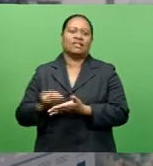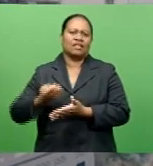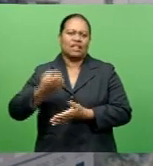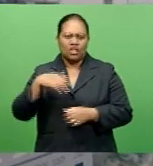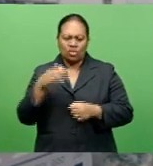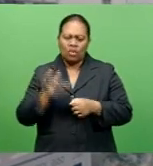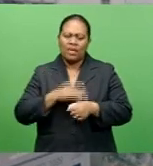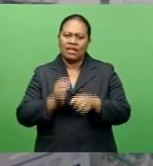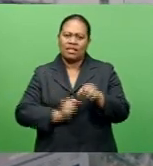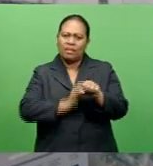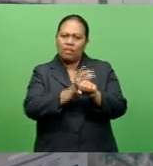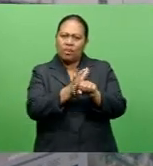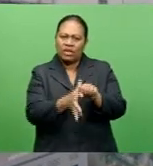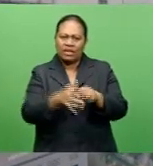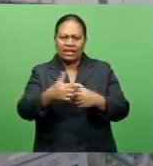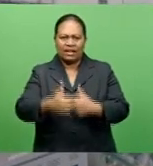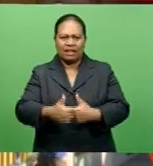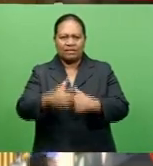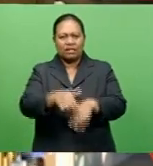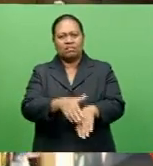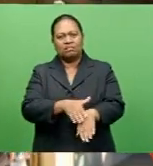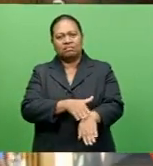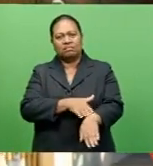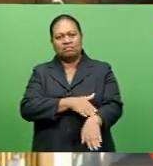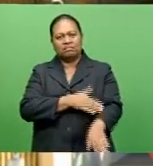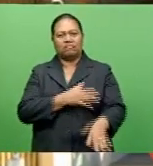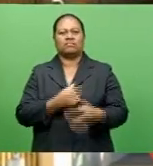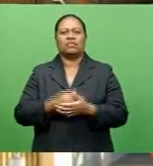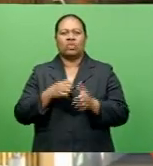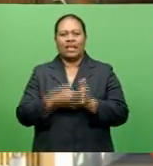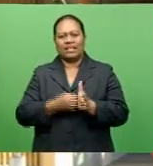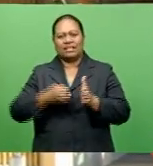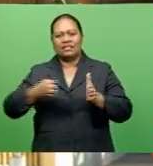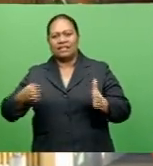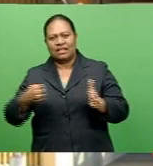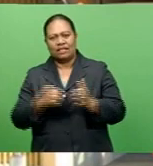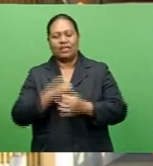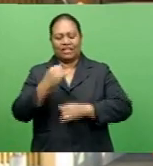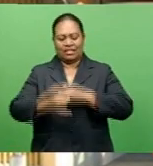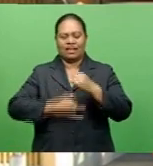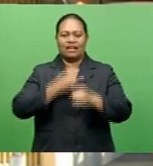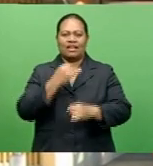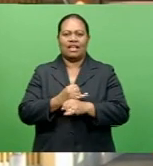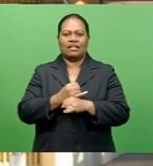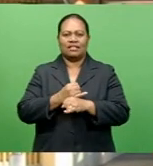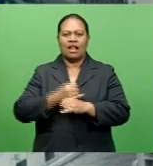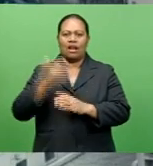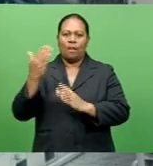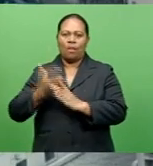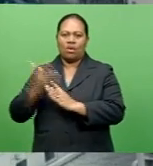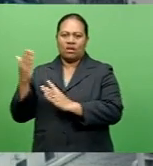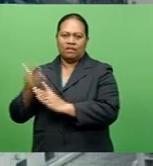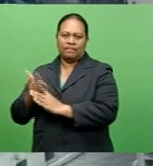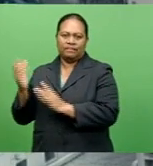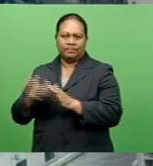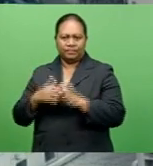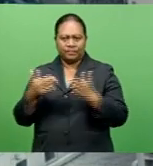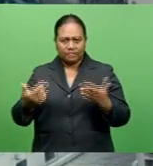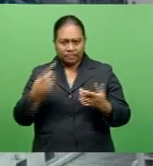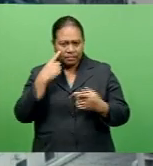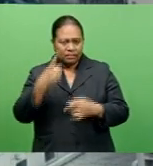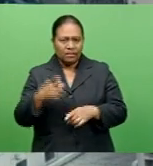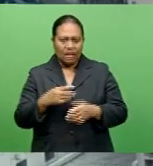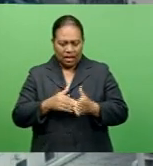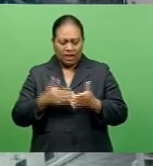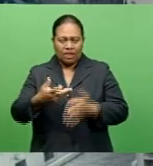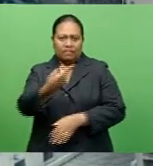pre-pandemic levels will be long and uncertain given the extended closure of international borders. However, the recent vaccine